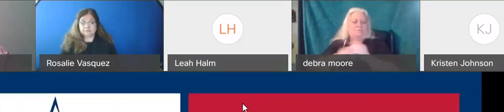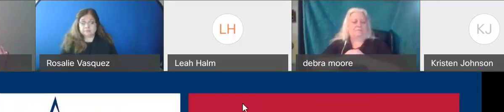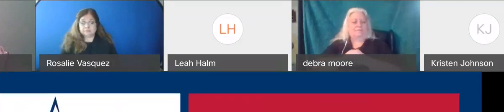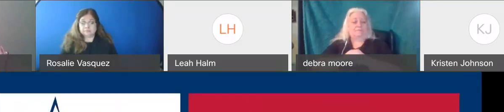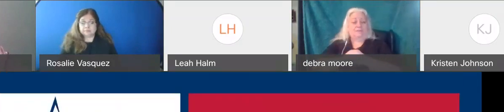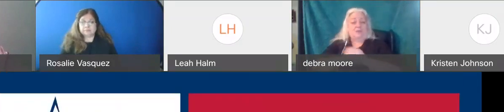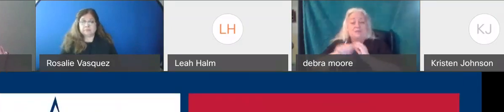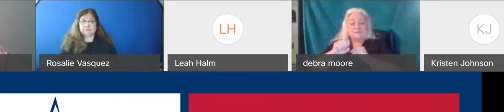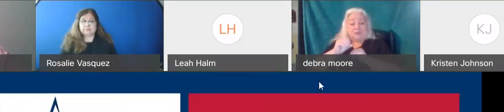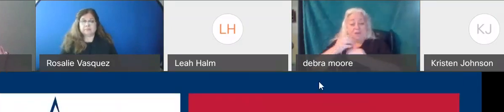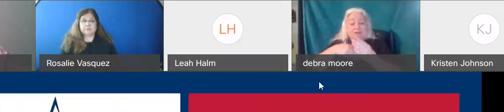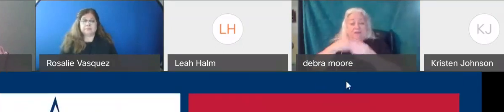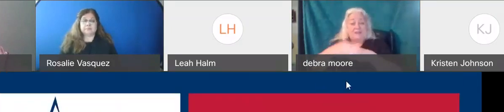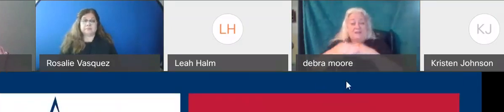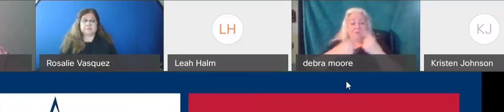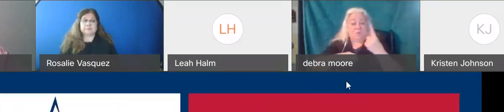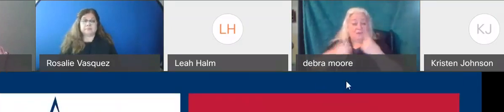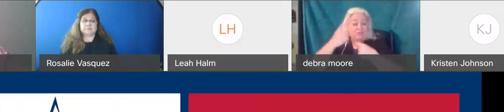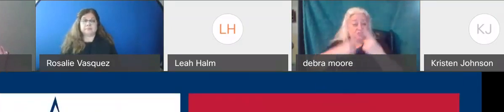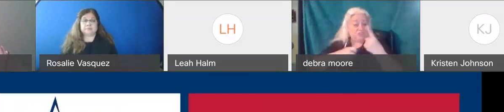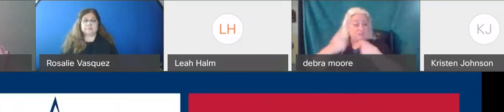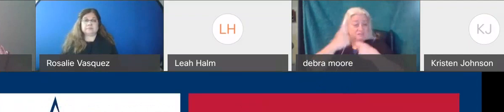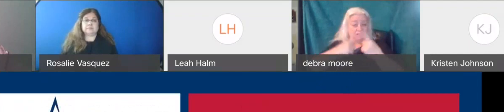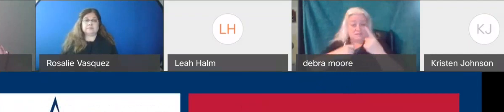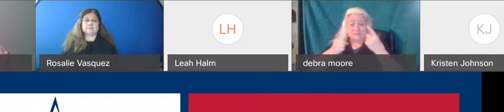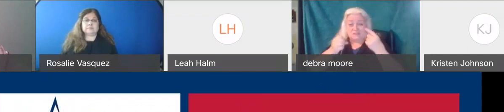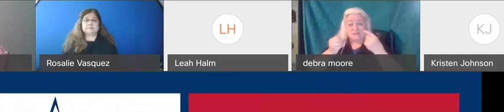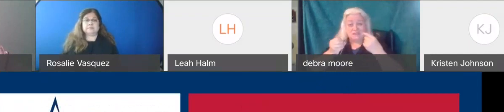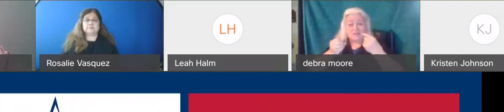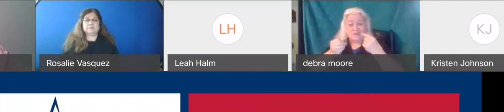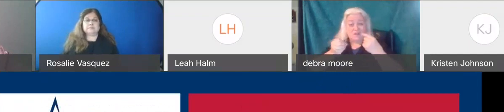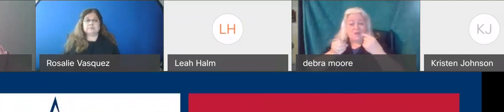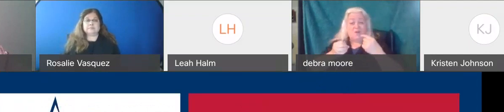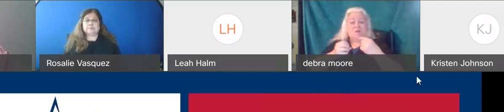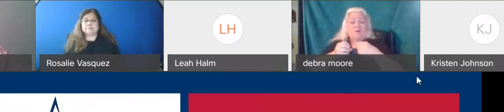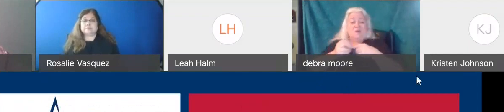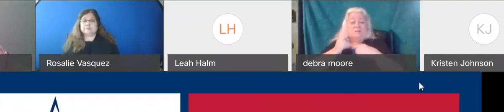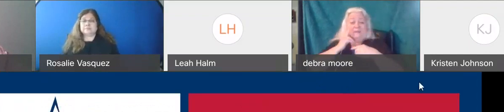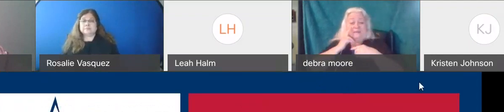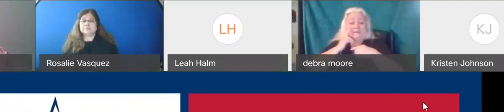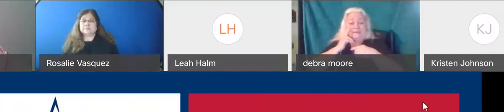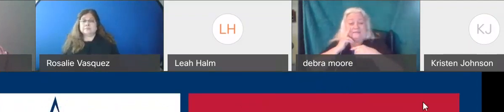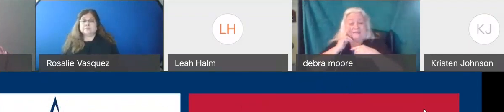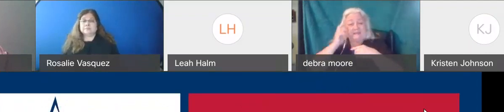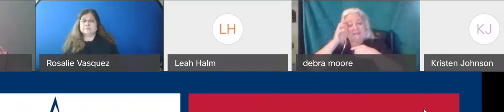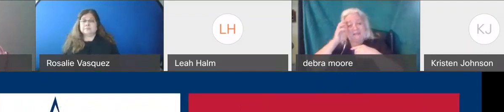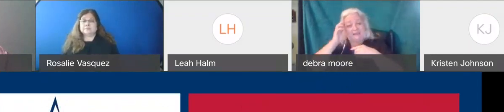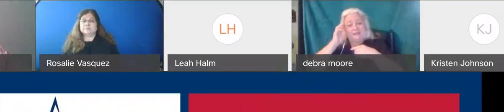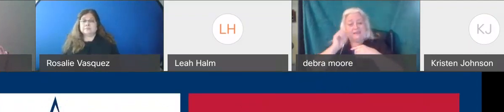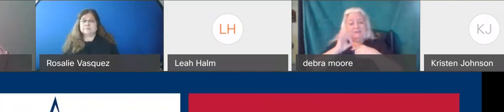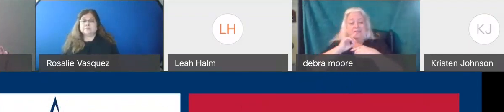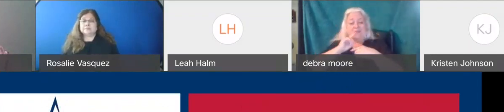All right, so next I'm going to open it up to questions. So I'm going to take a look and see if there are any.